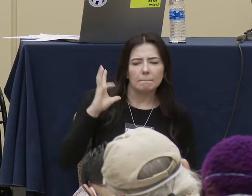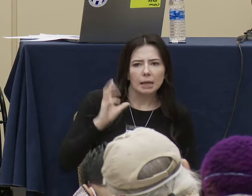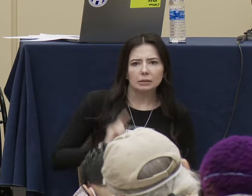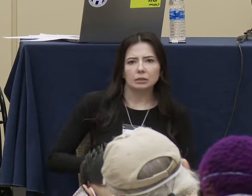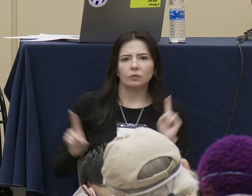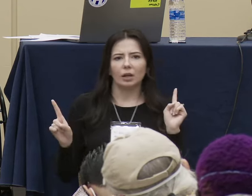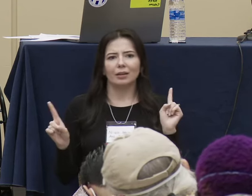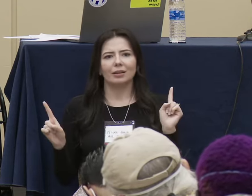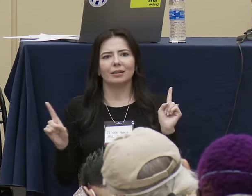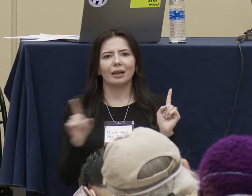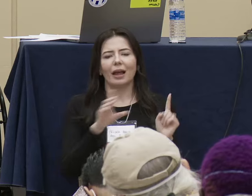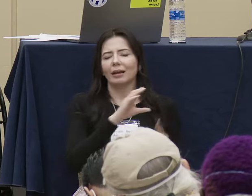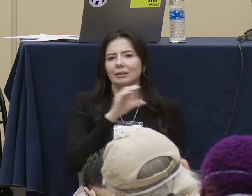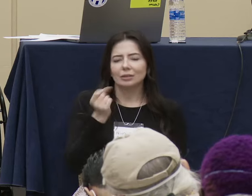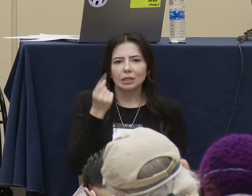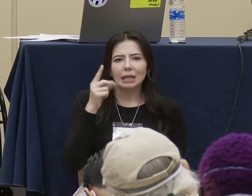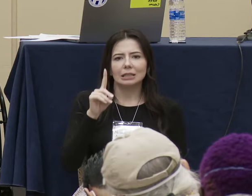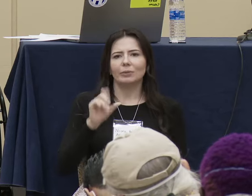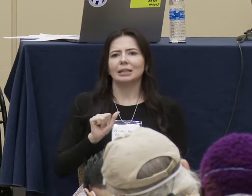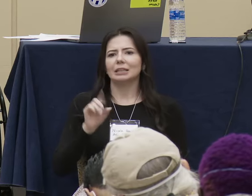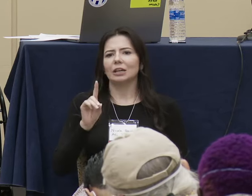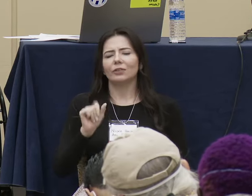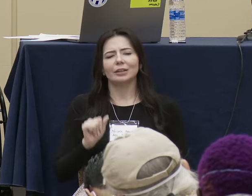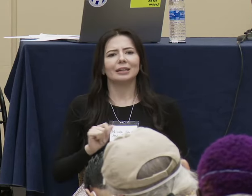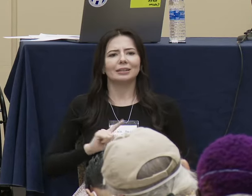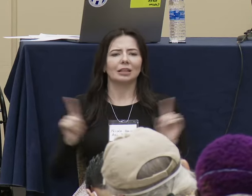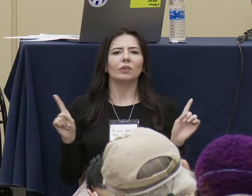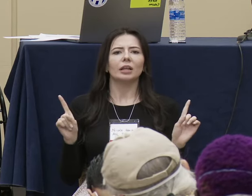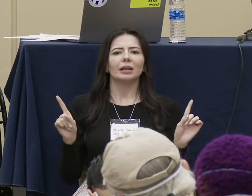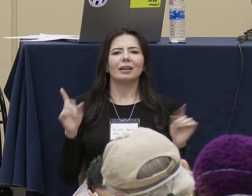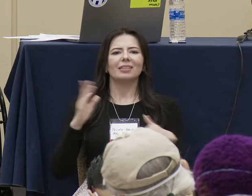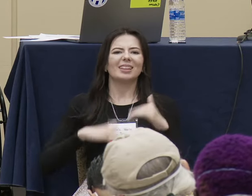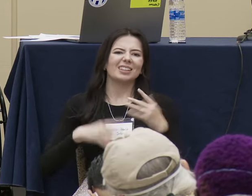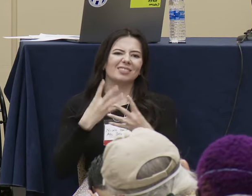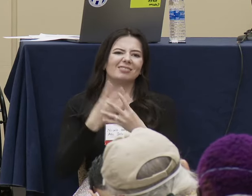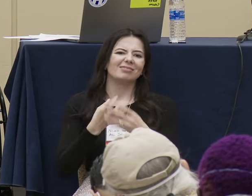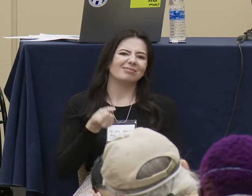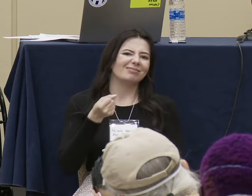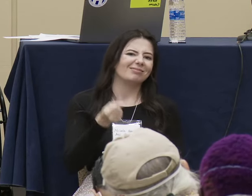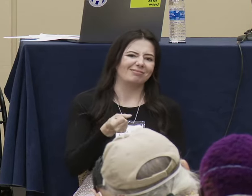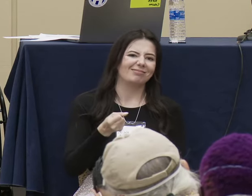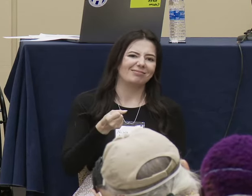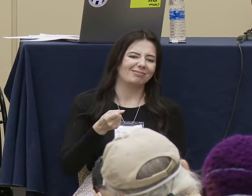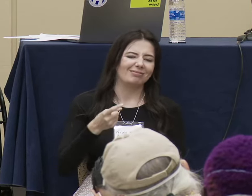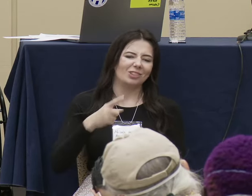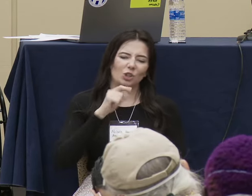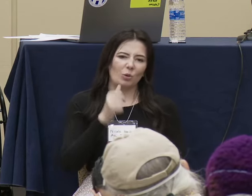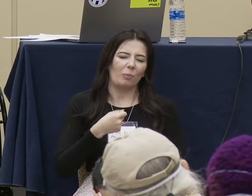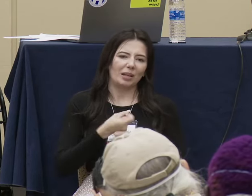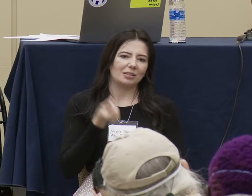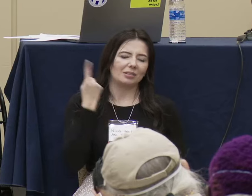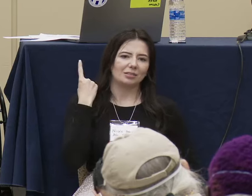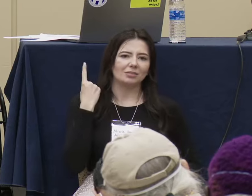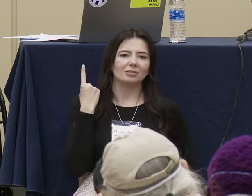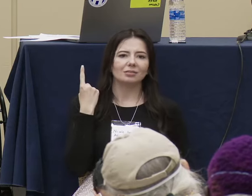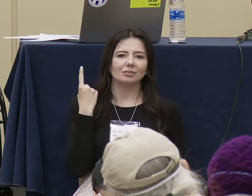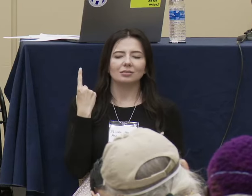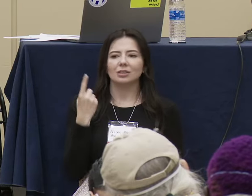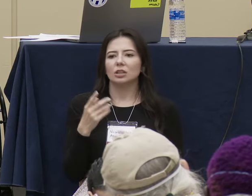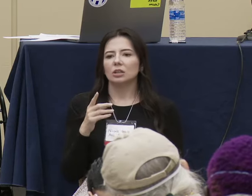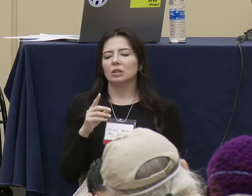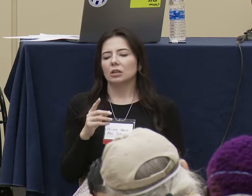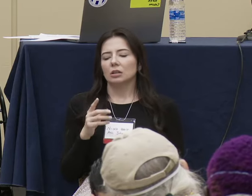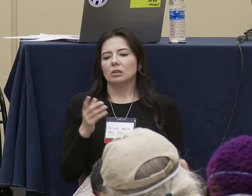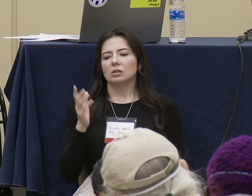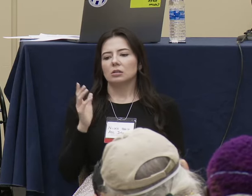it would make no sense to us. And lastly, I just want to say to Edward and to other people,